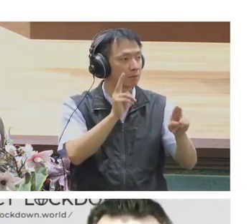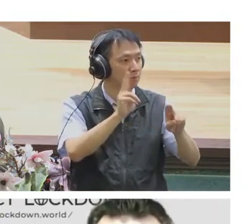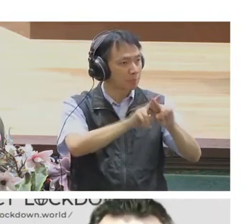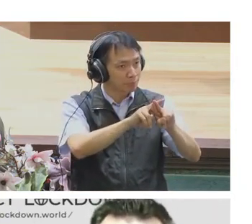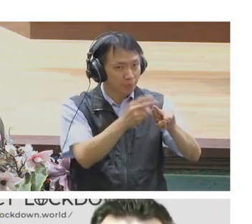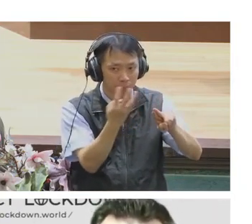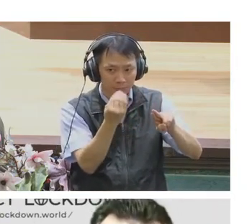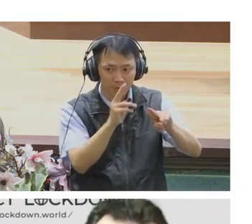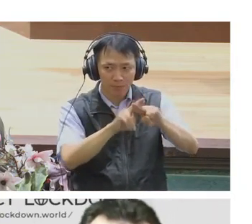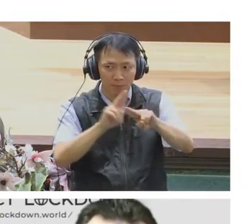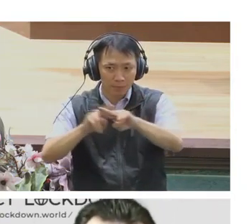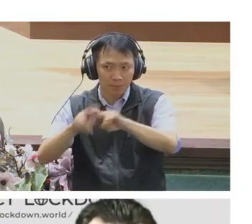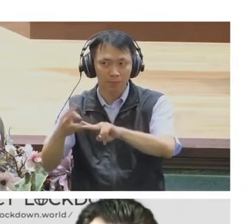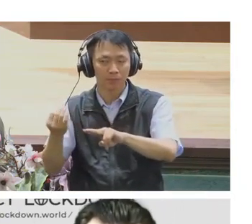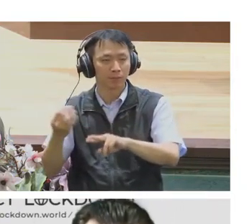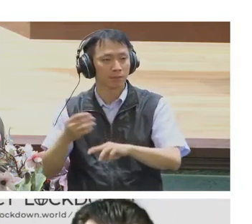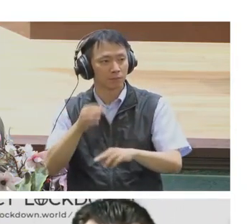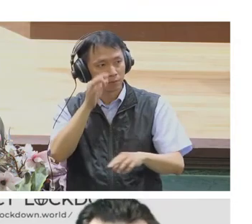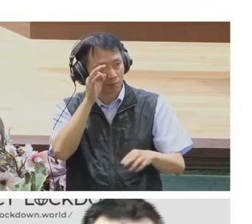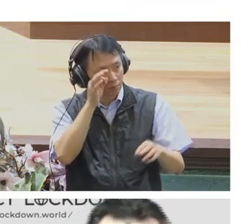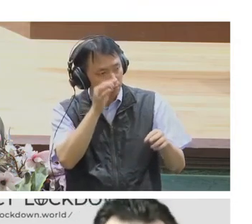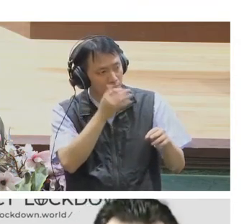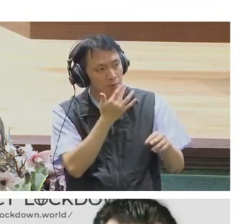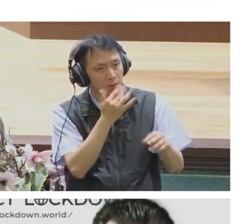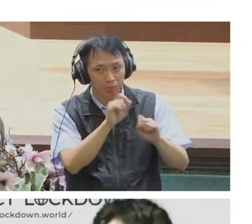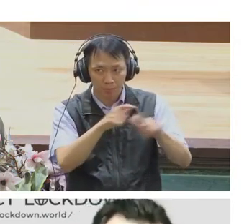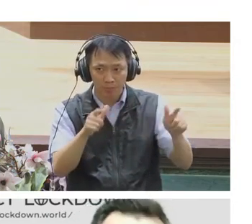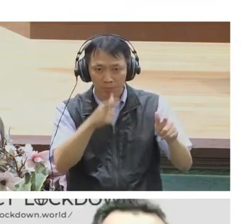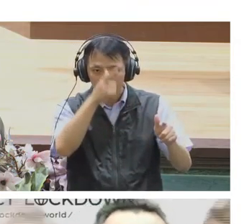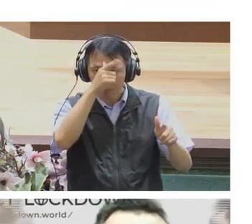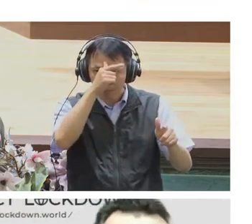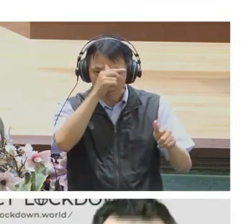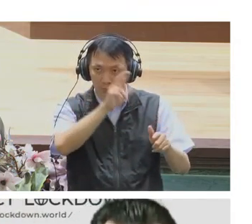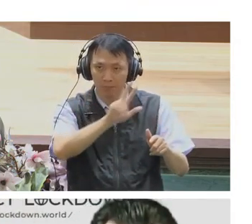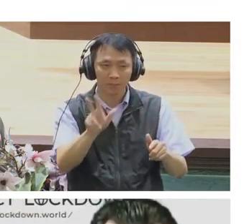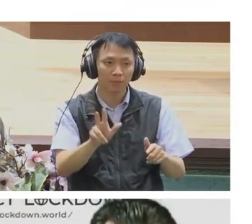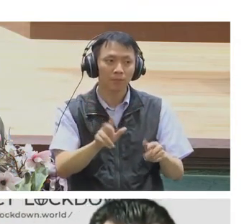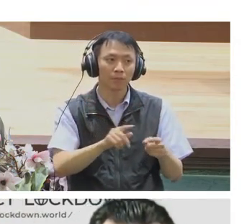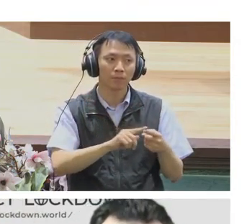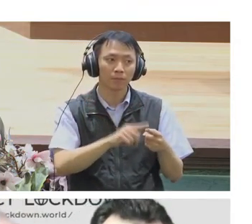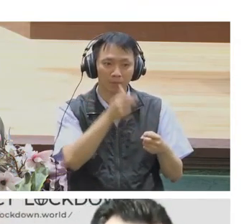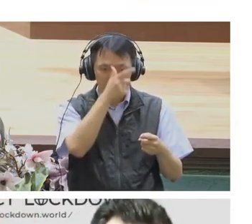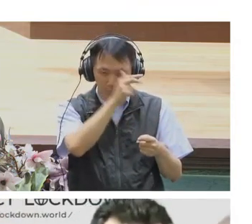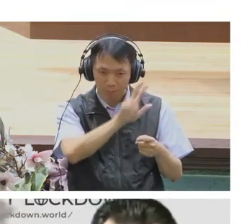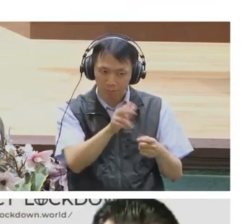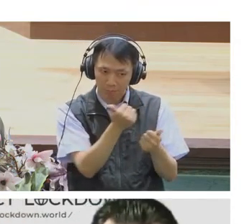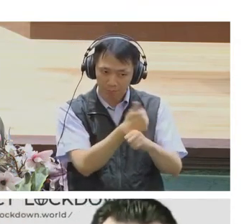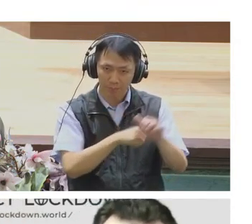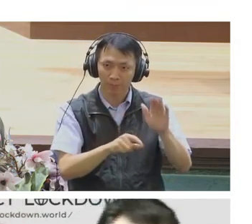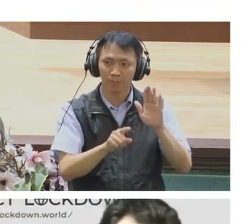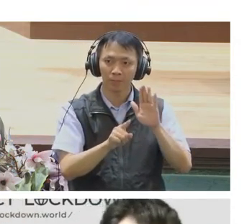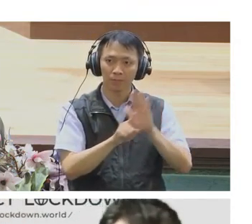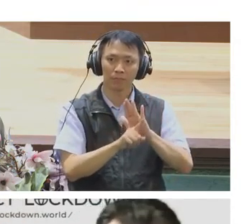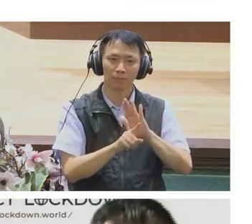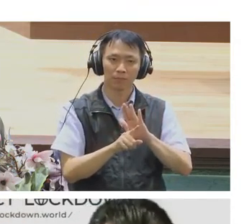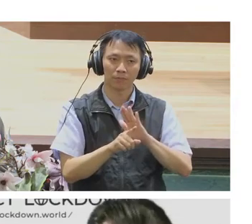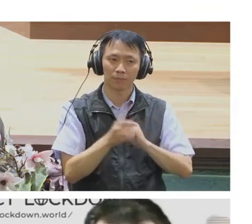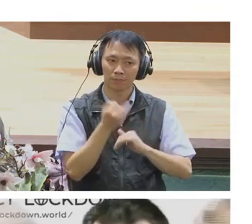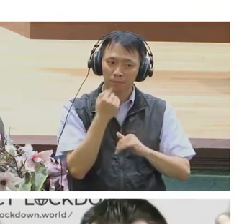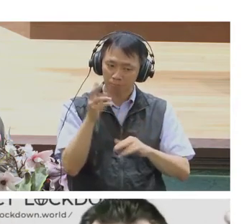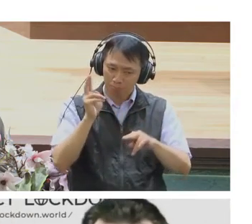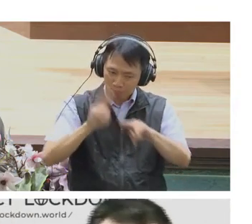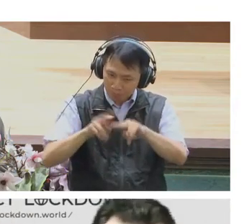yellow? If it is yellow, it means that there are lockdowns, some kind of lockdown. When it's green, it means